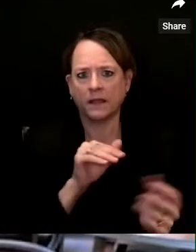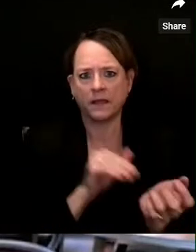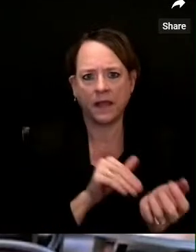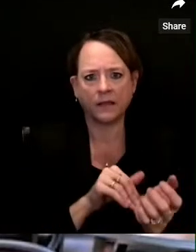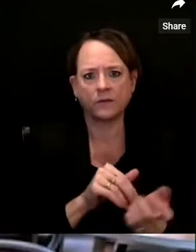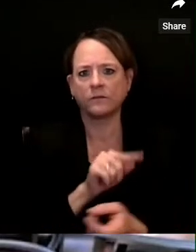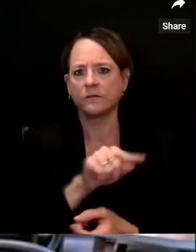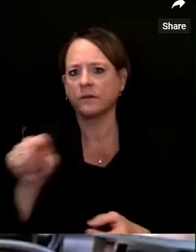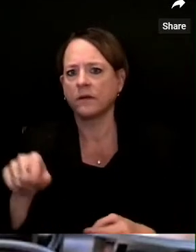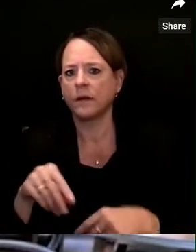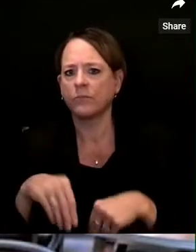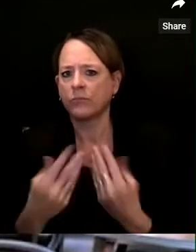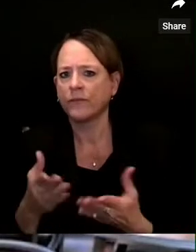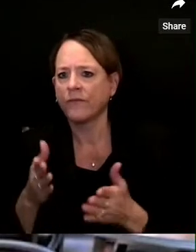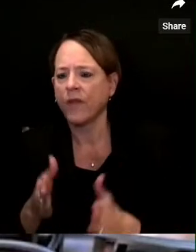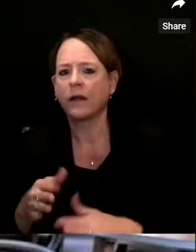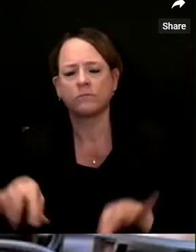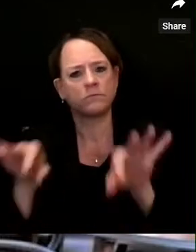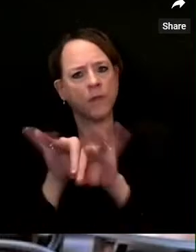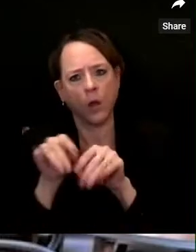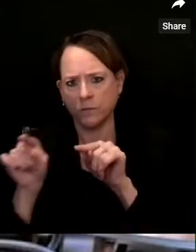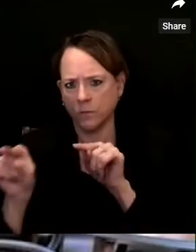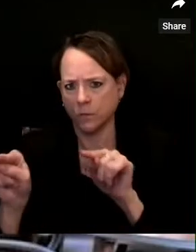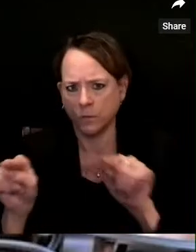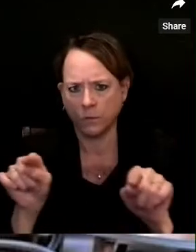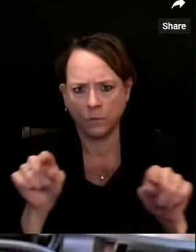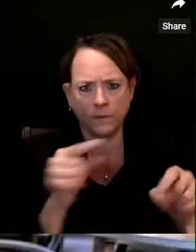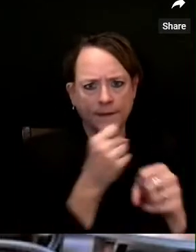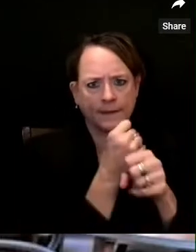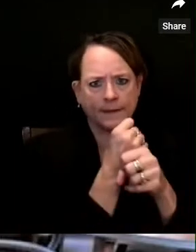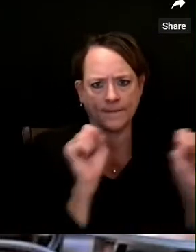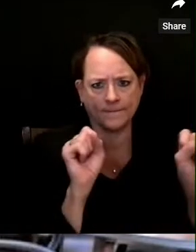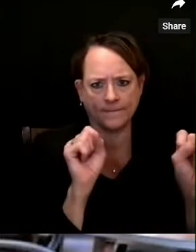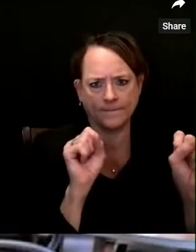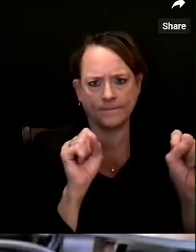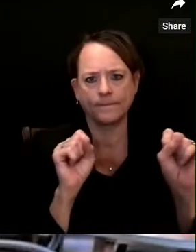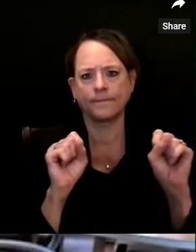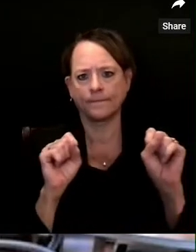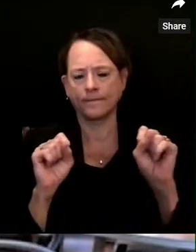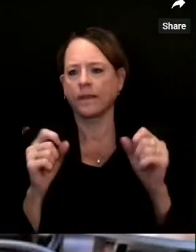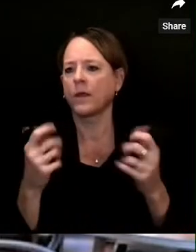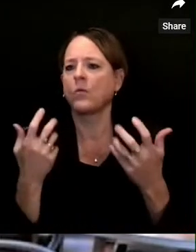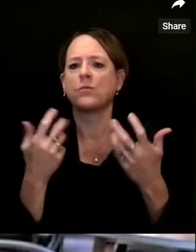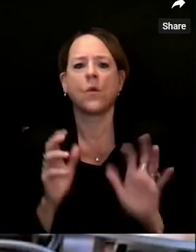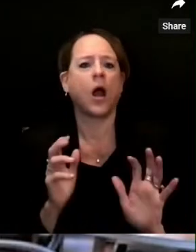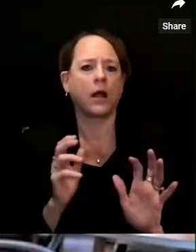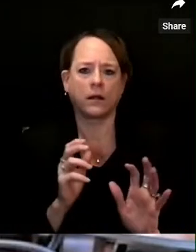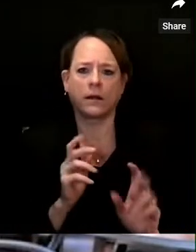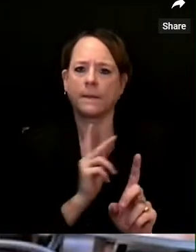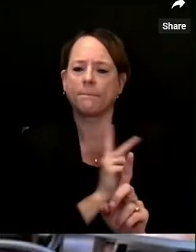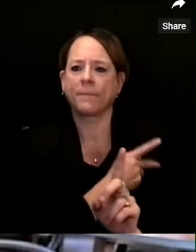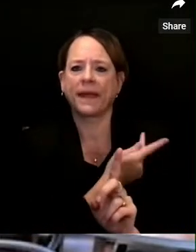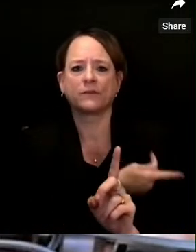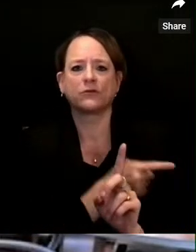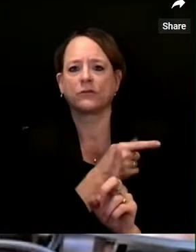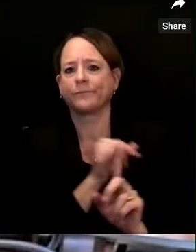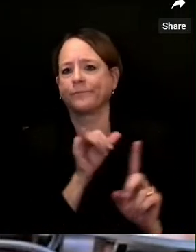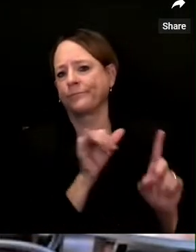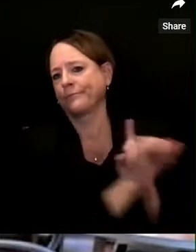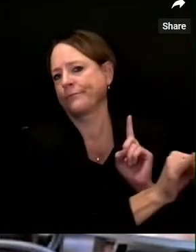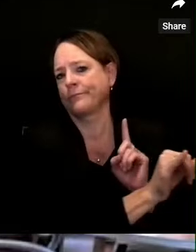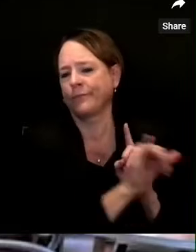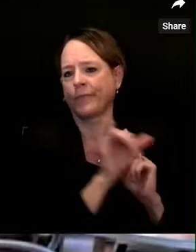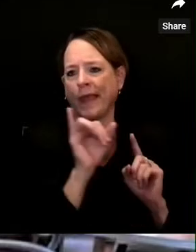next patient that ends up needing a hospital bed, ends up needing intensive care services, ends up needing to